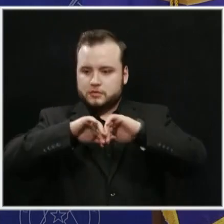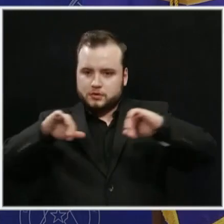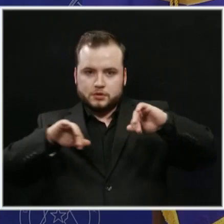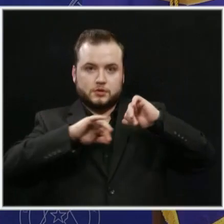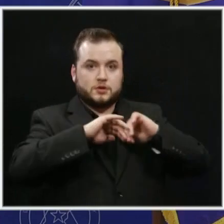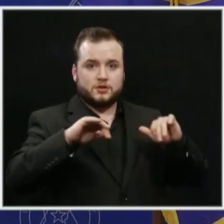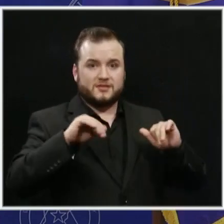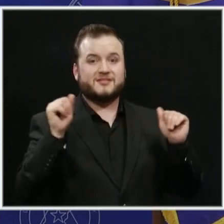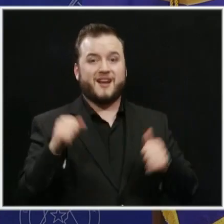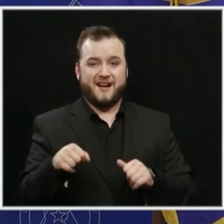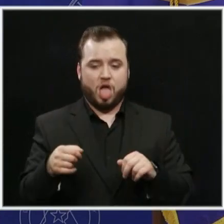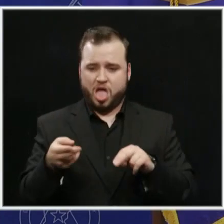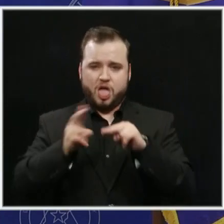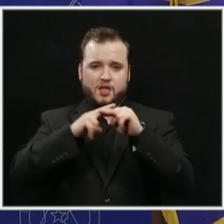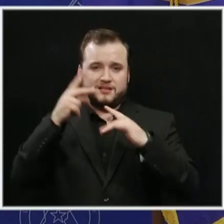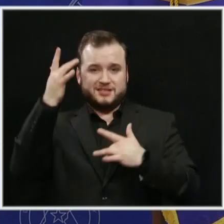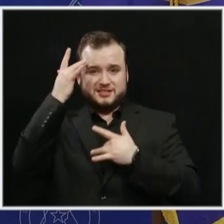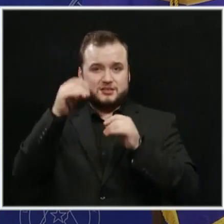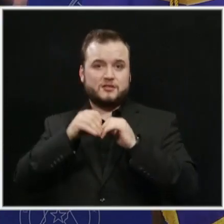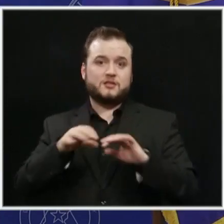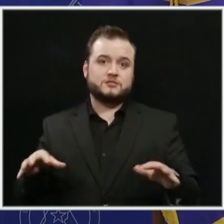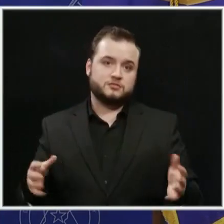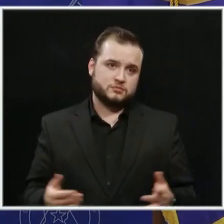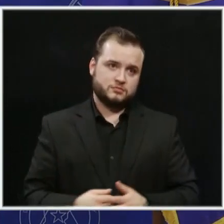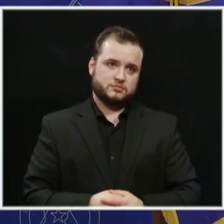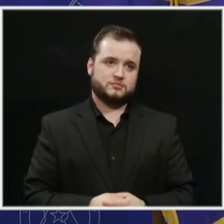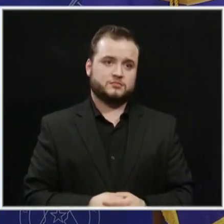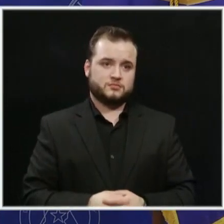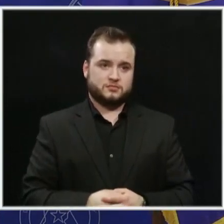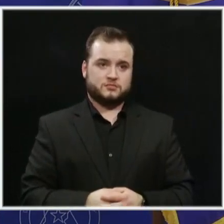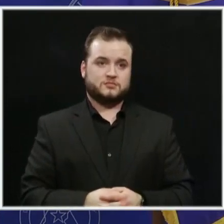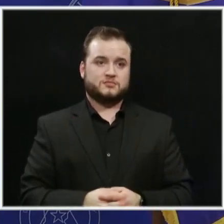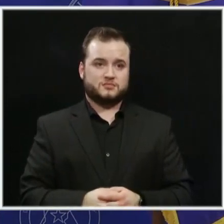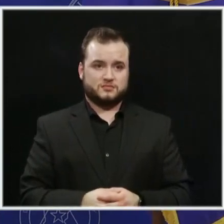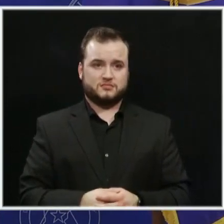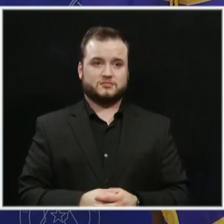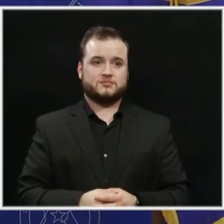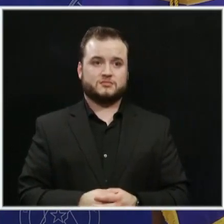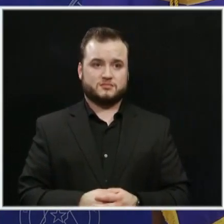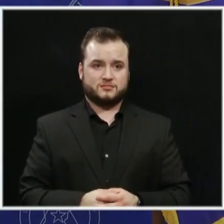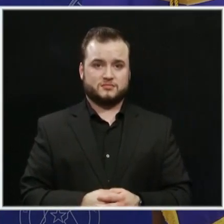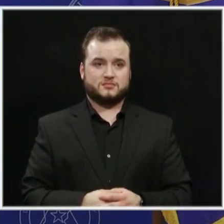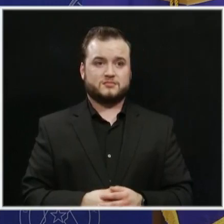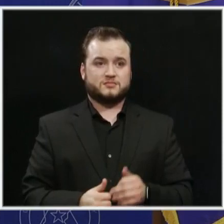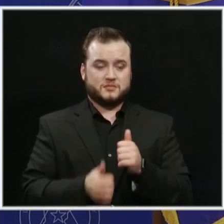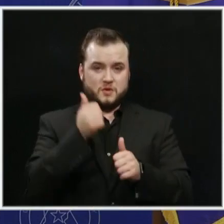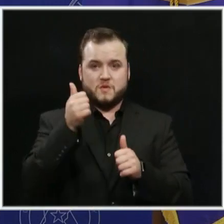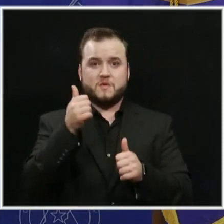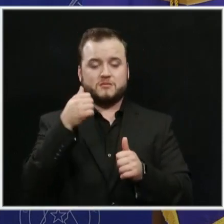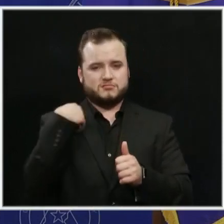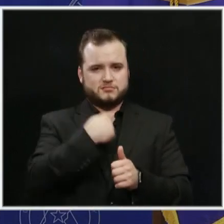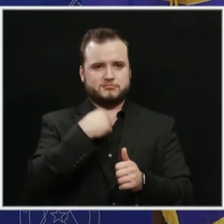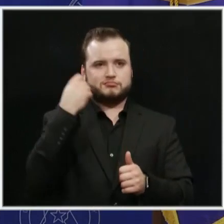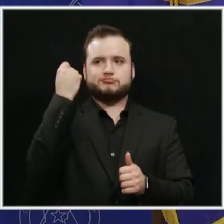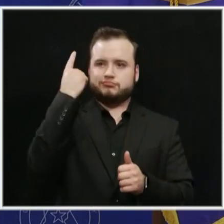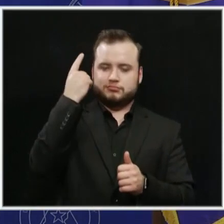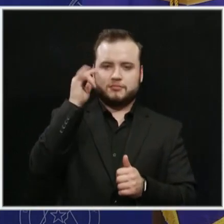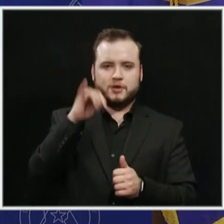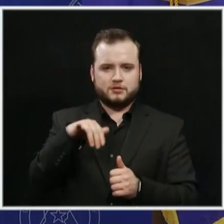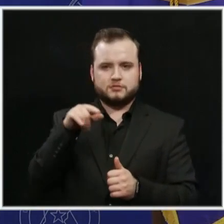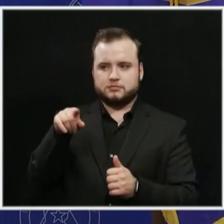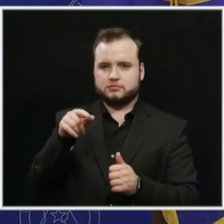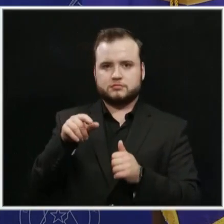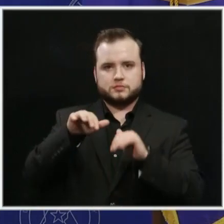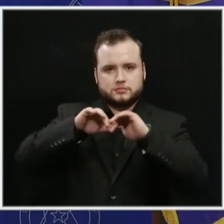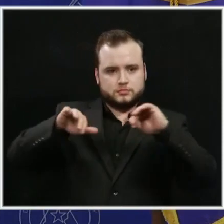we can do. I think most of us recognize, even when many things are open back up again, at least till we get a vaccine, we're going to be social